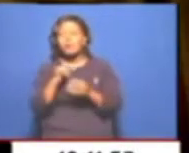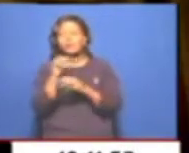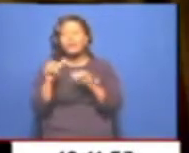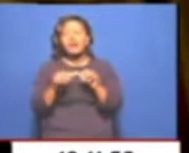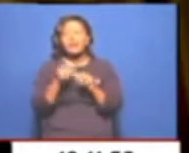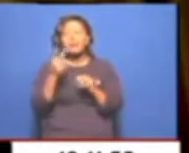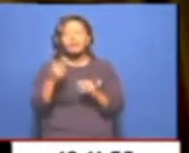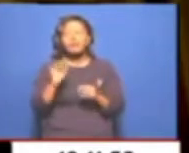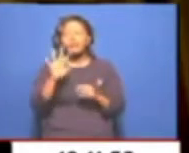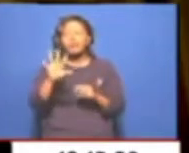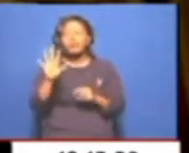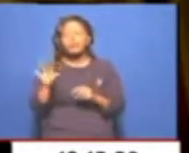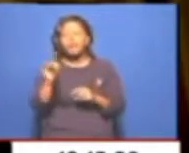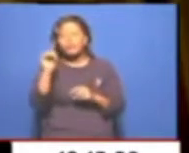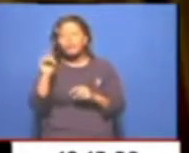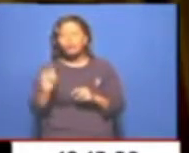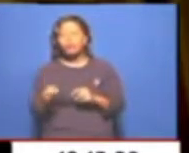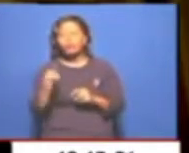1,